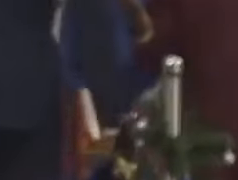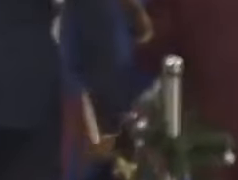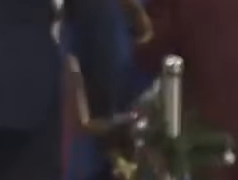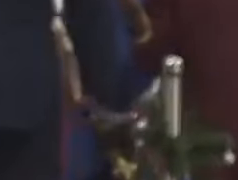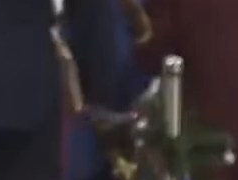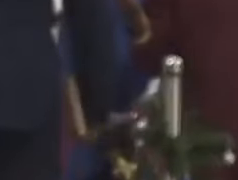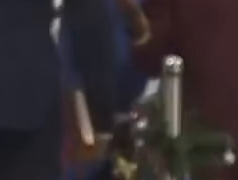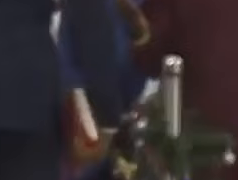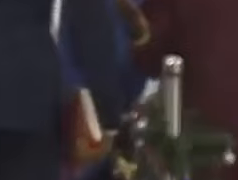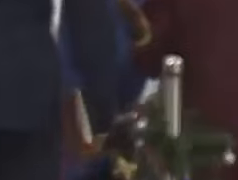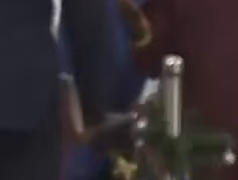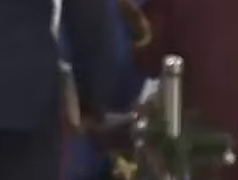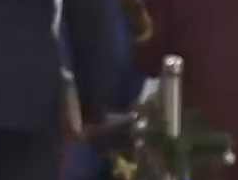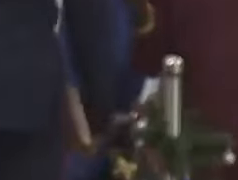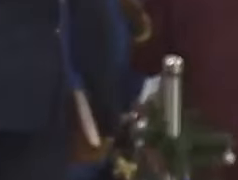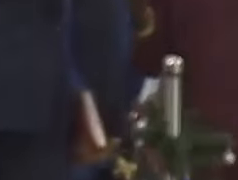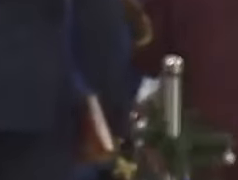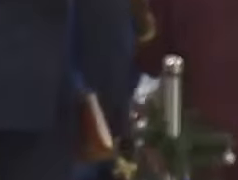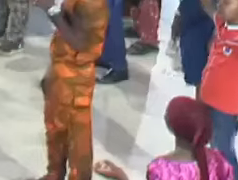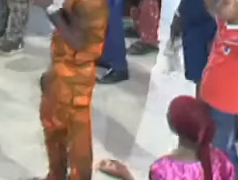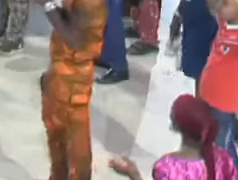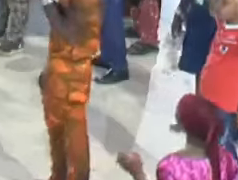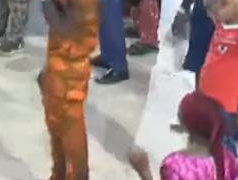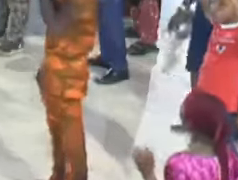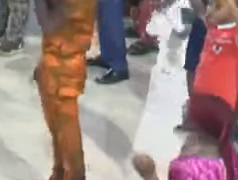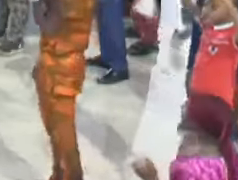In Jesus' mighty name we have prayed.